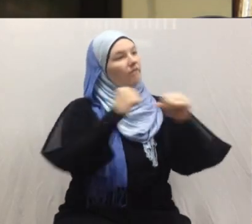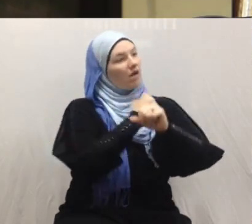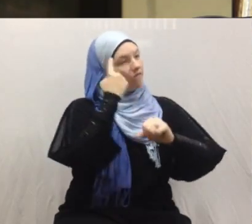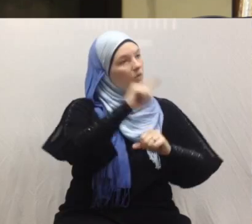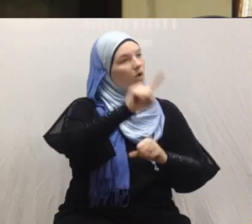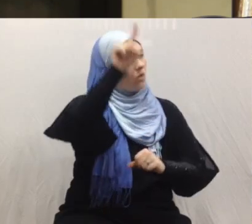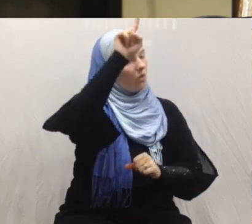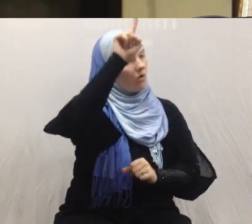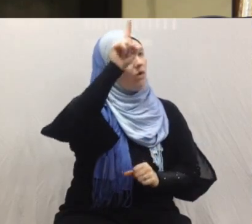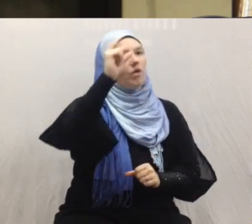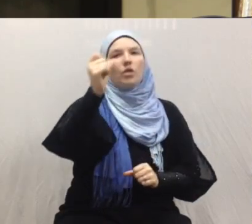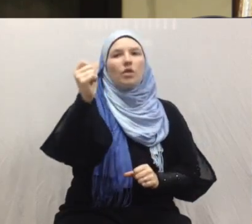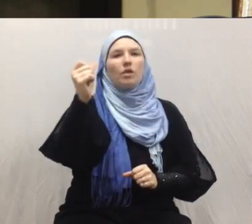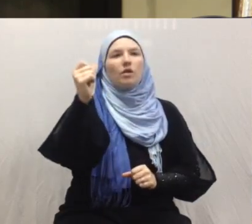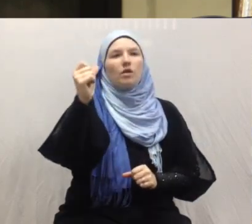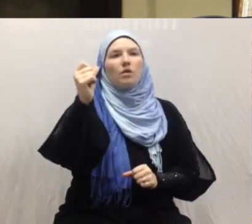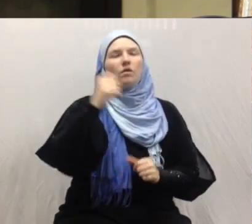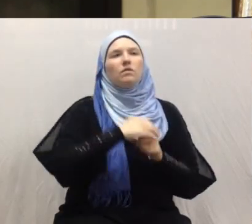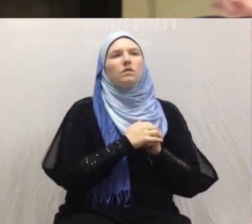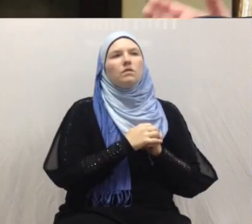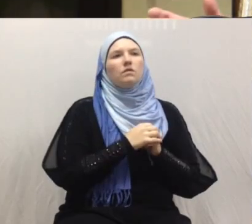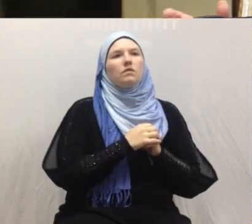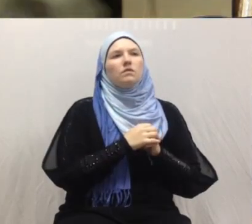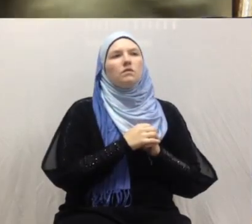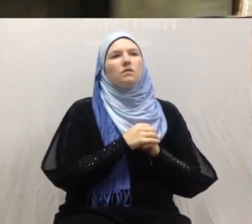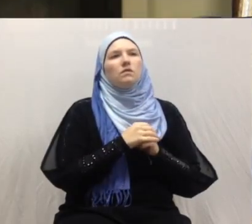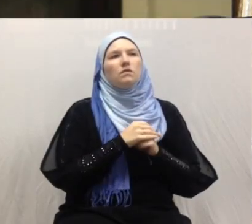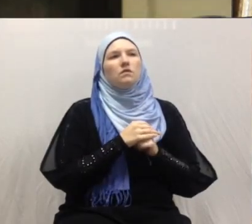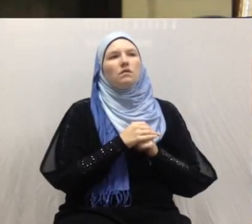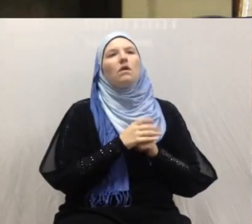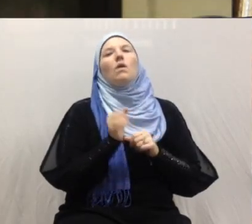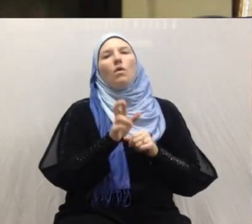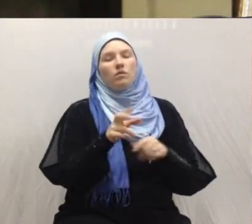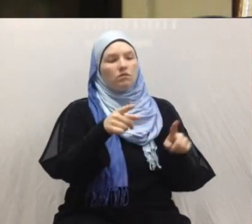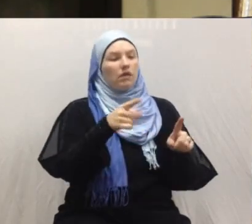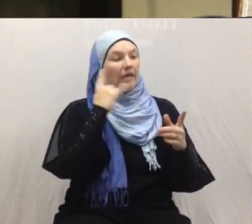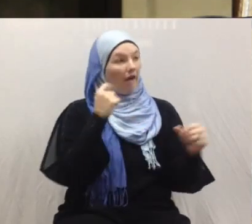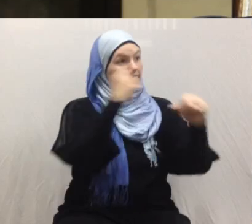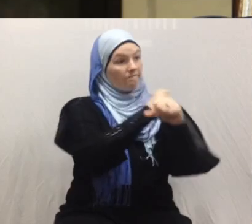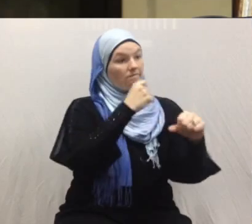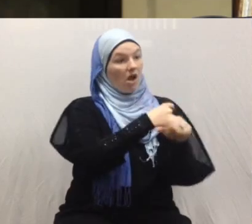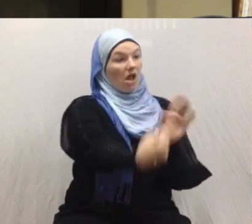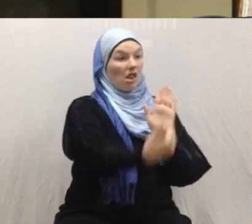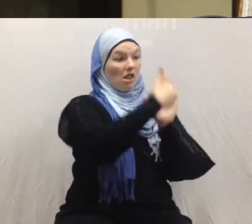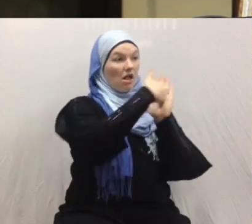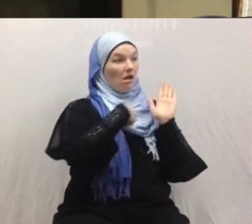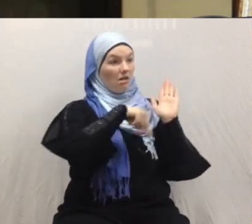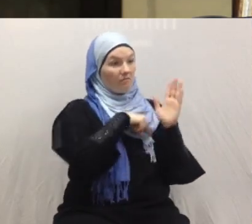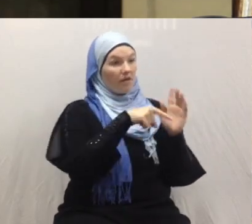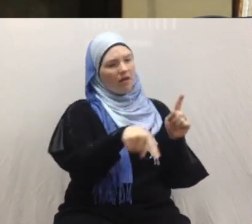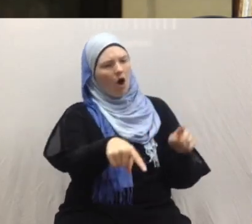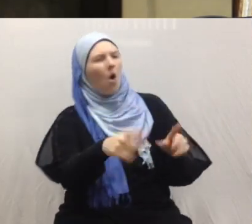break down, and some of them will give peace to the enemies during the war. That is not going to be